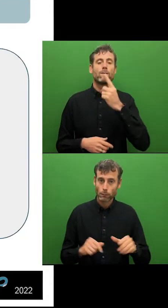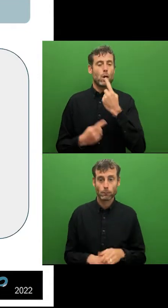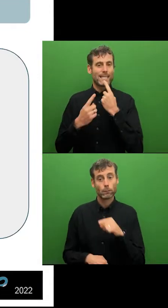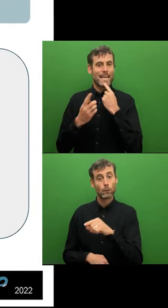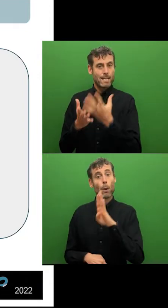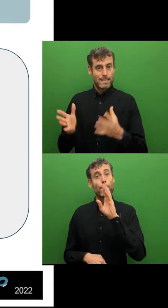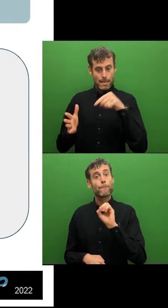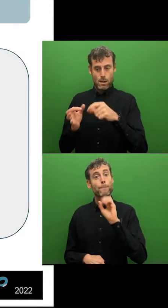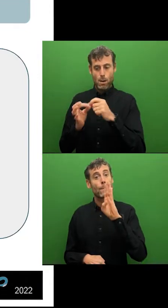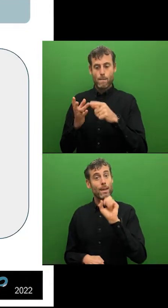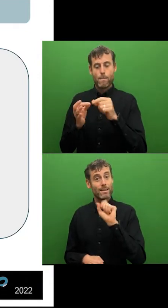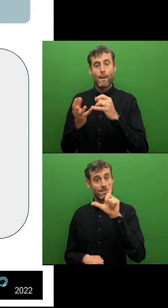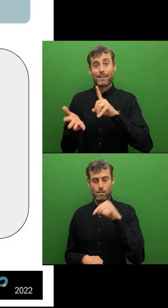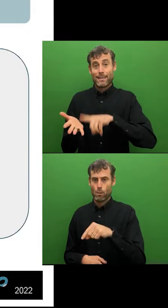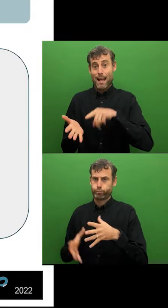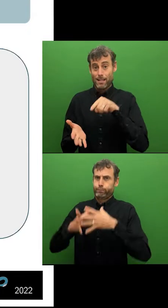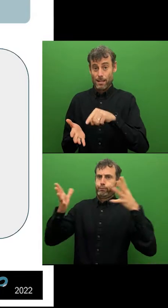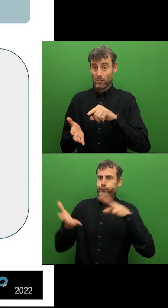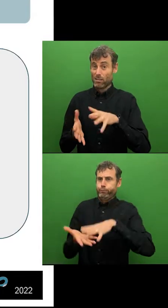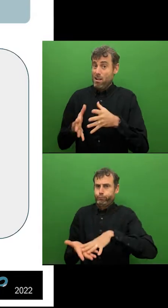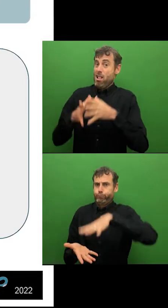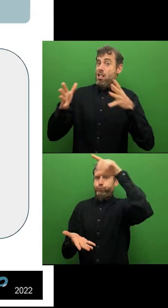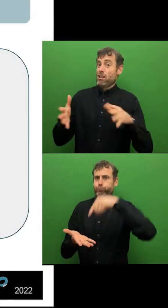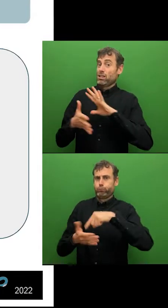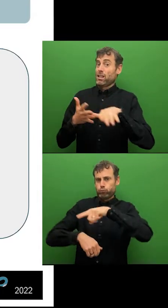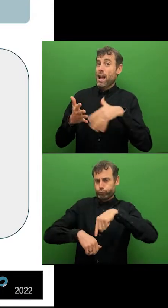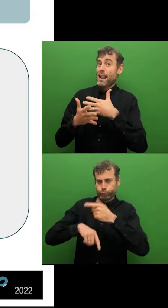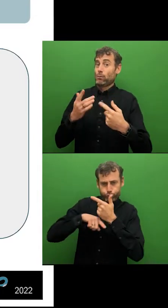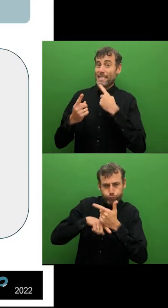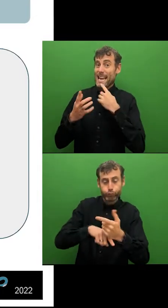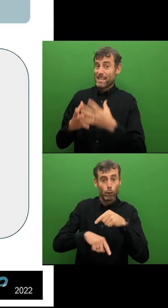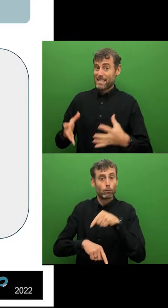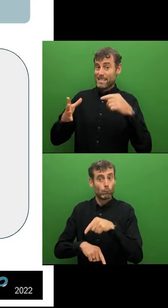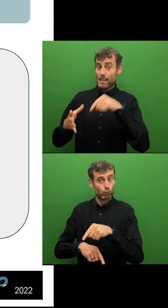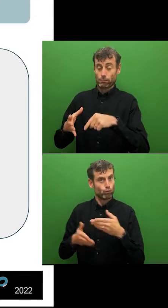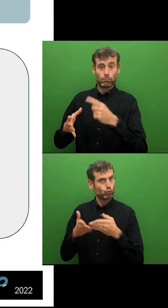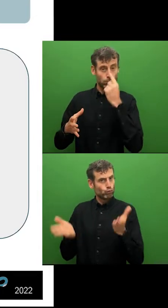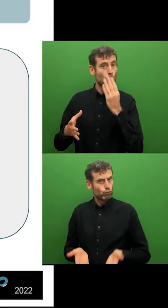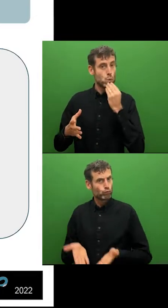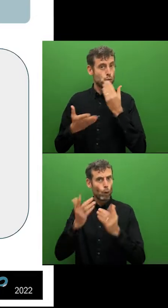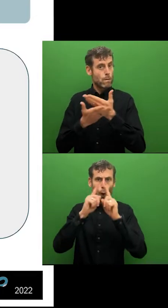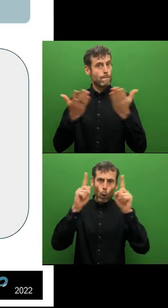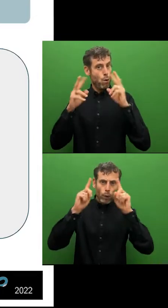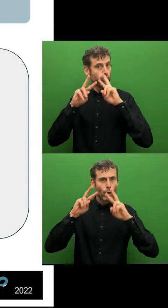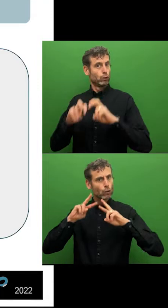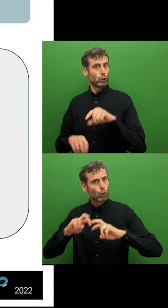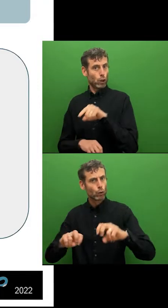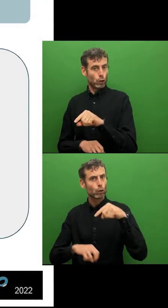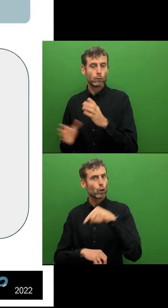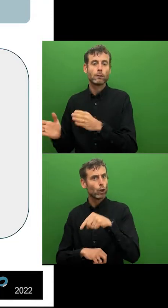first dataset is BobSL, the largest sign language dataset currently available for academic sign language